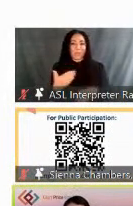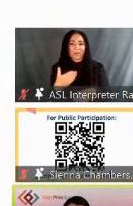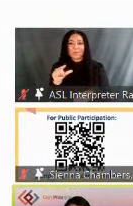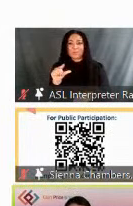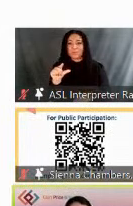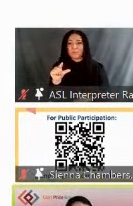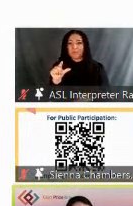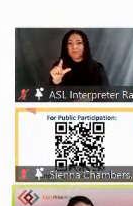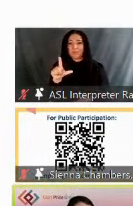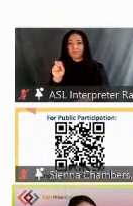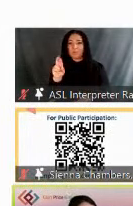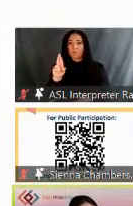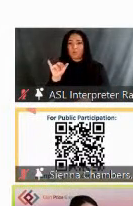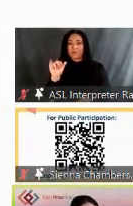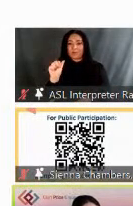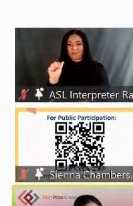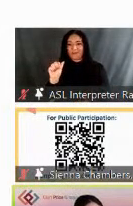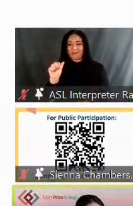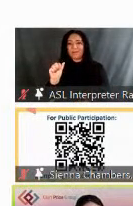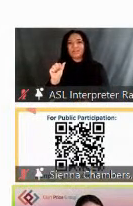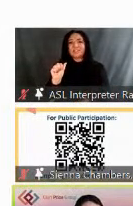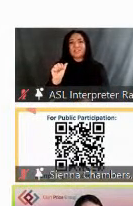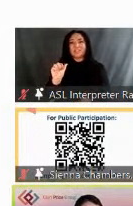to introduce the presentation and her team.